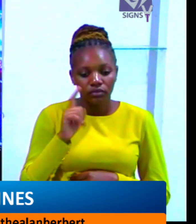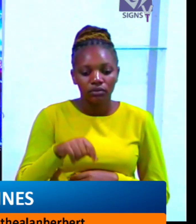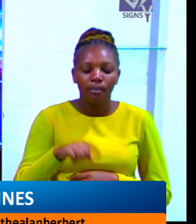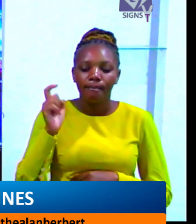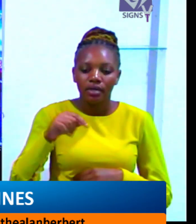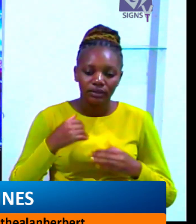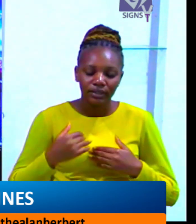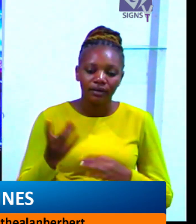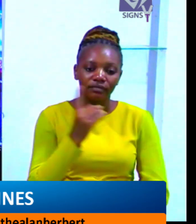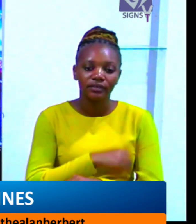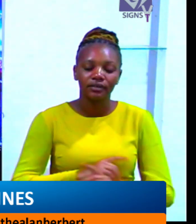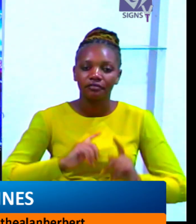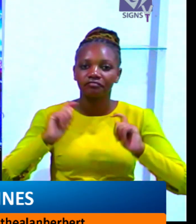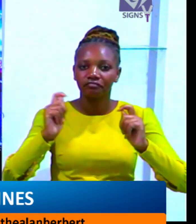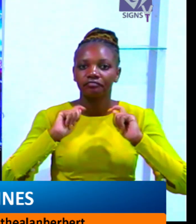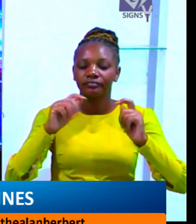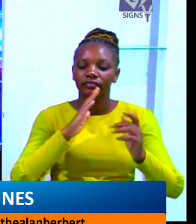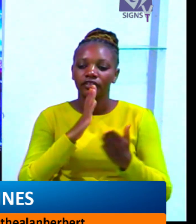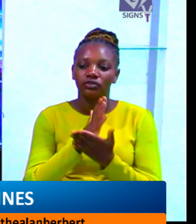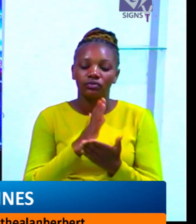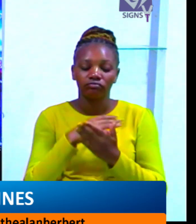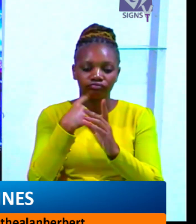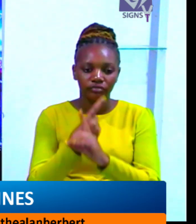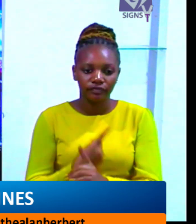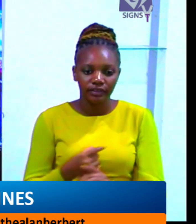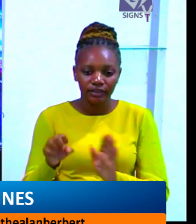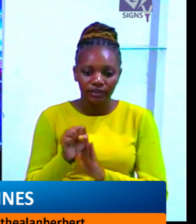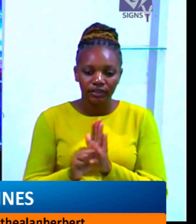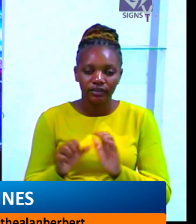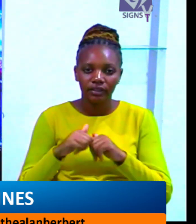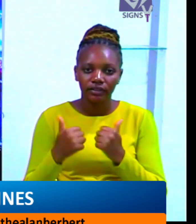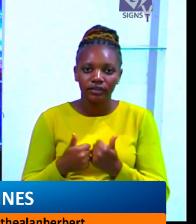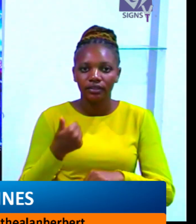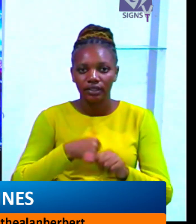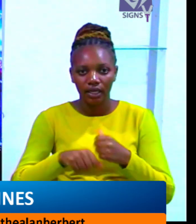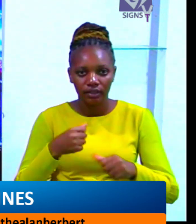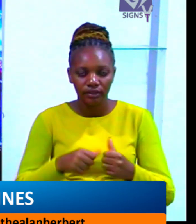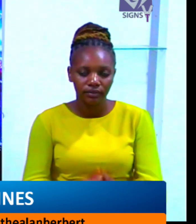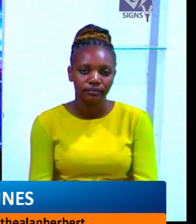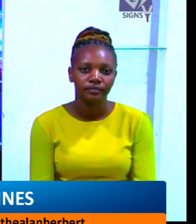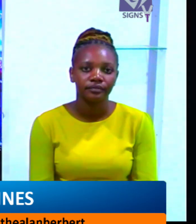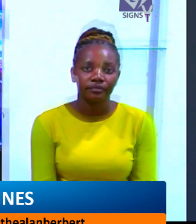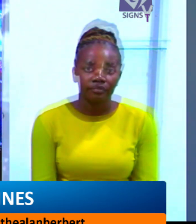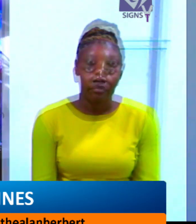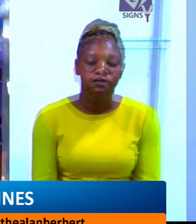demos in order to compel relevant state agencies to act.